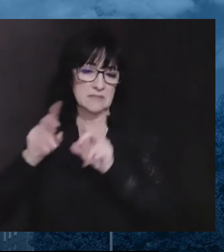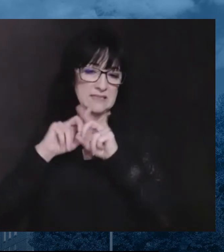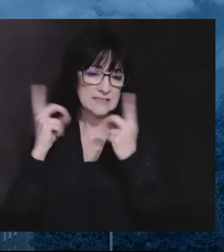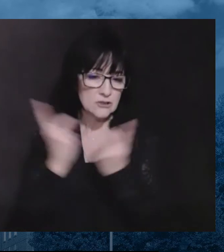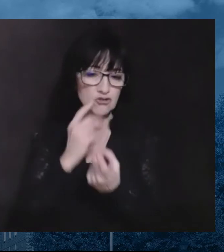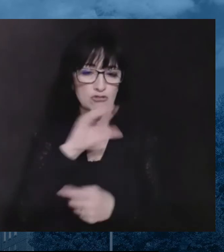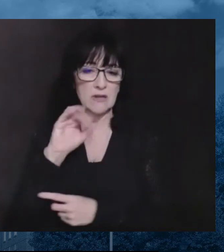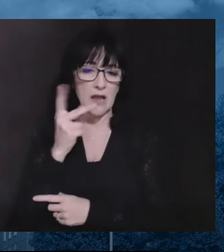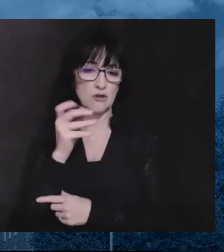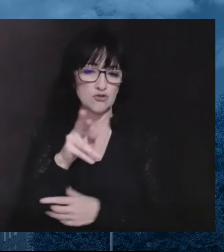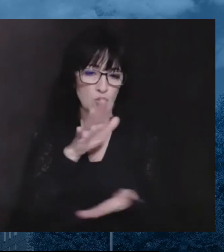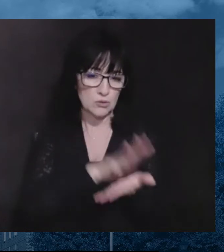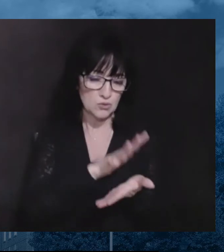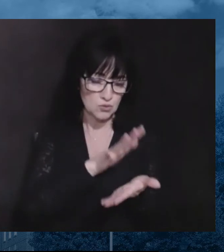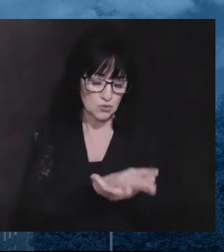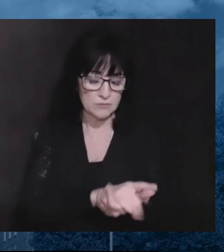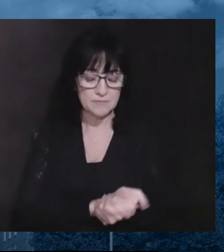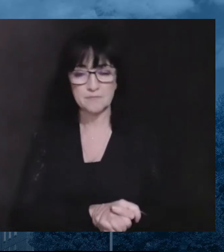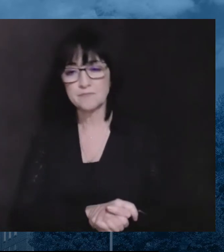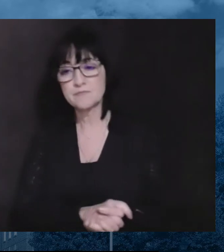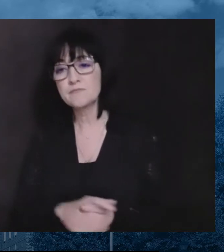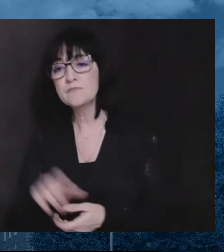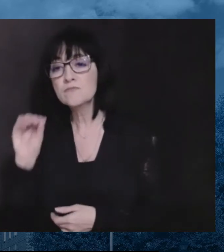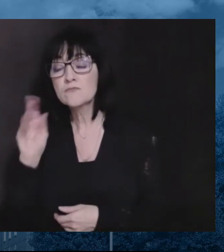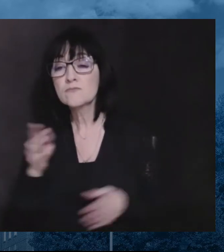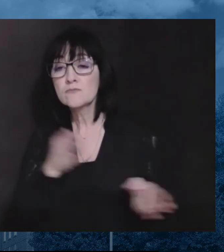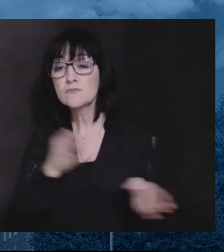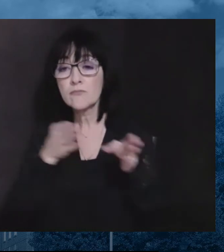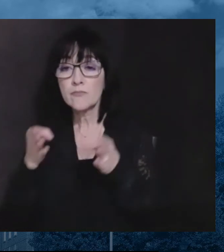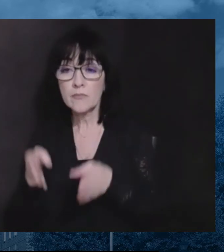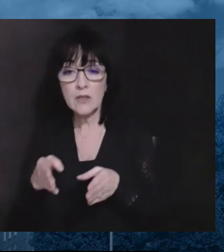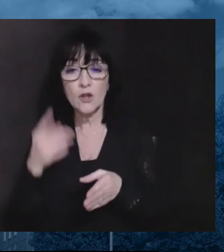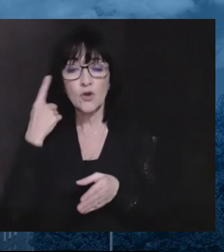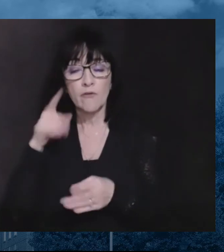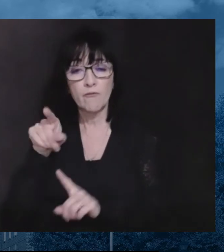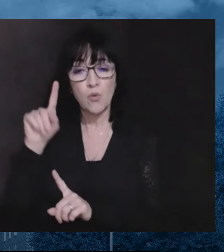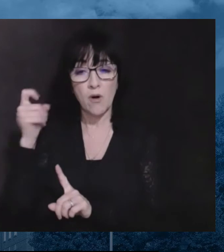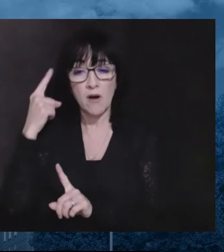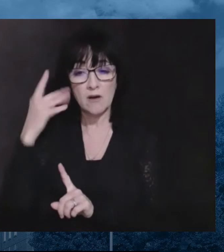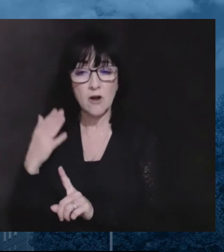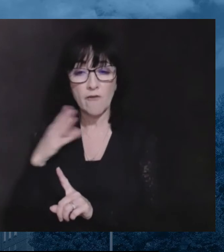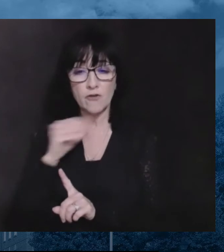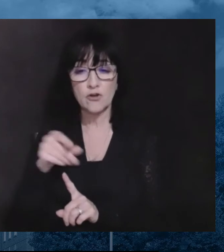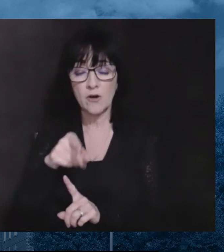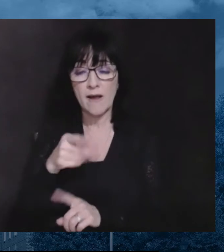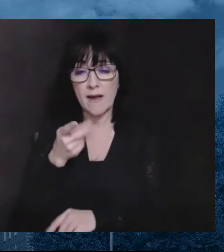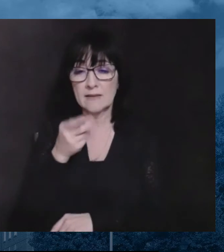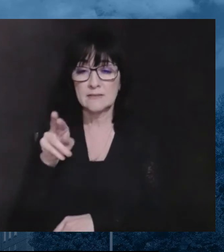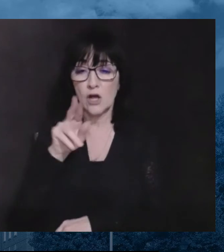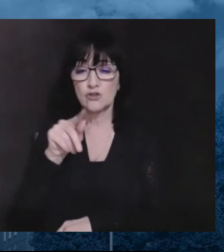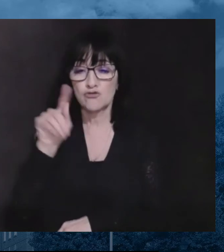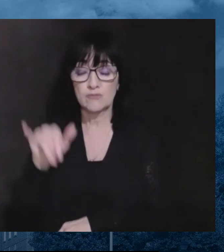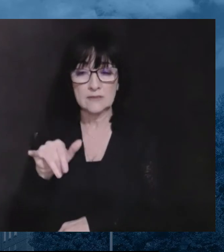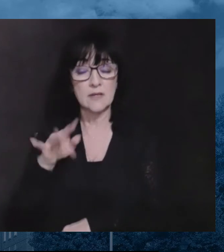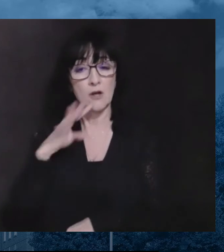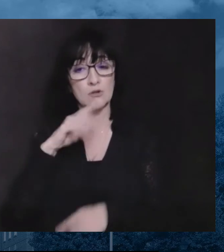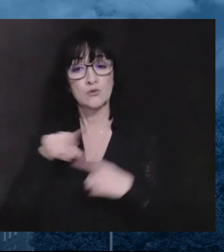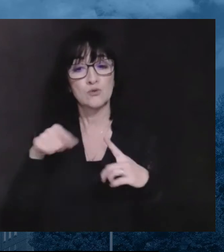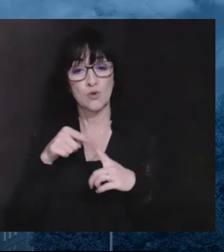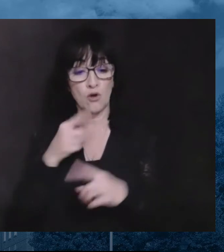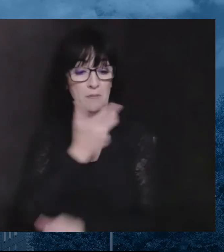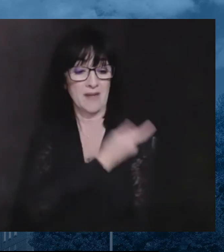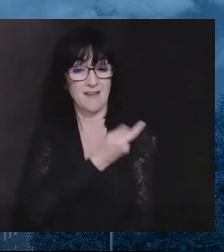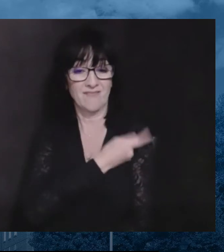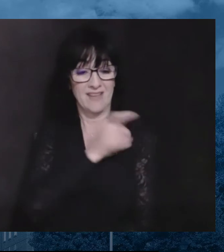All right, thank you. And then for the governor and Dr. Rattay, as far as getting the vaccine out to this first